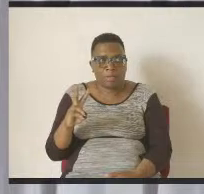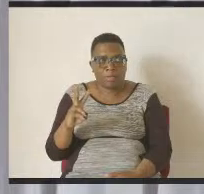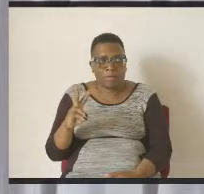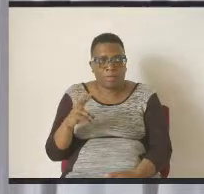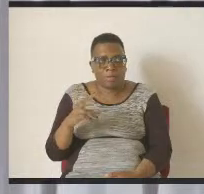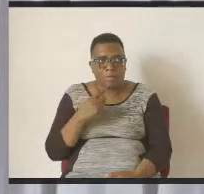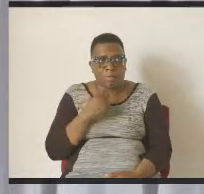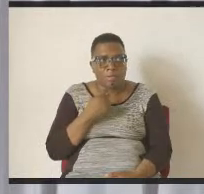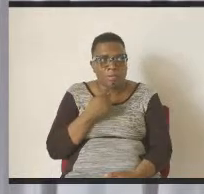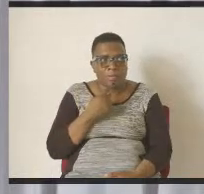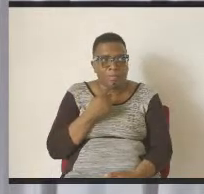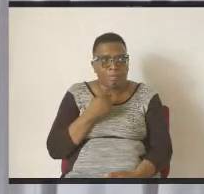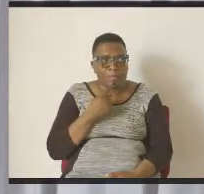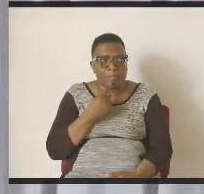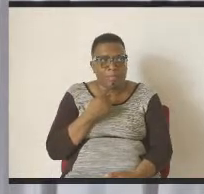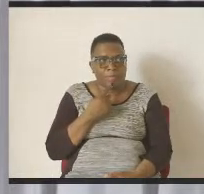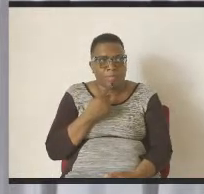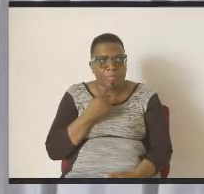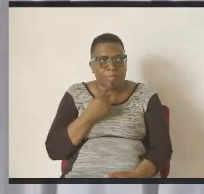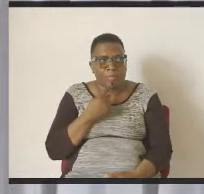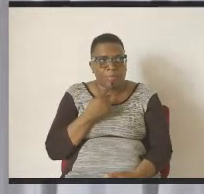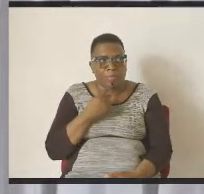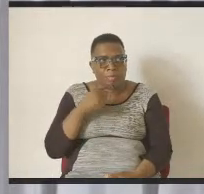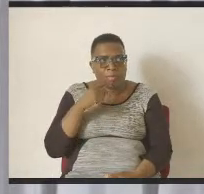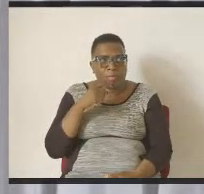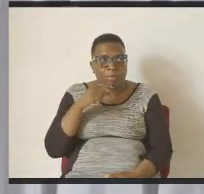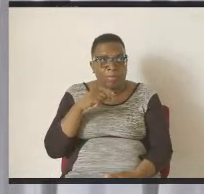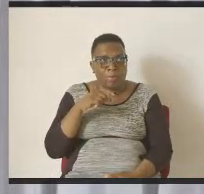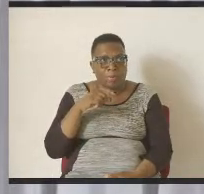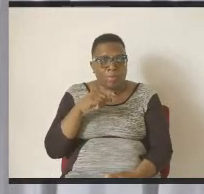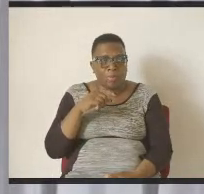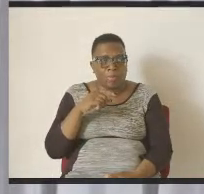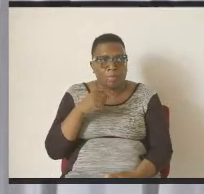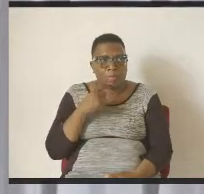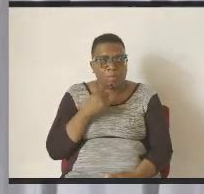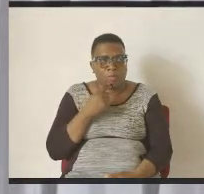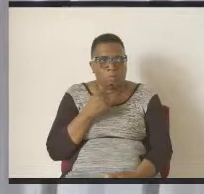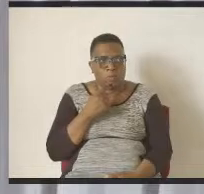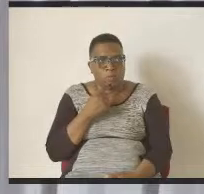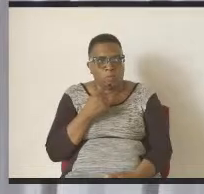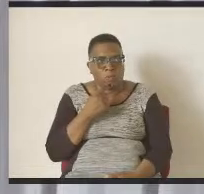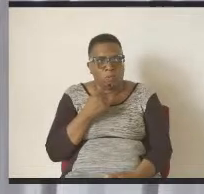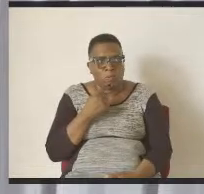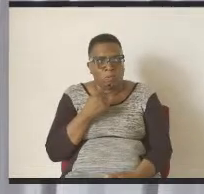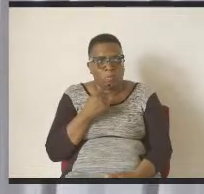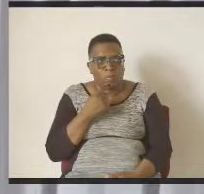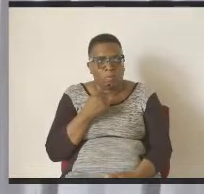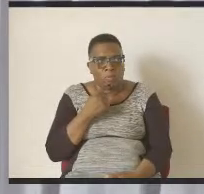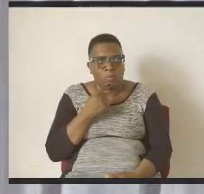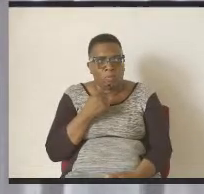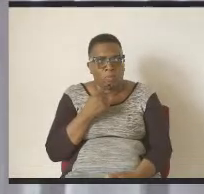verse 36 says, this is the weight of the cup on Jesus Christ.